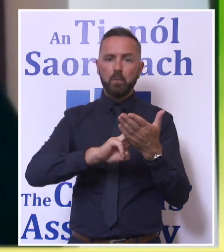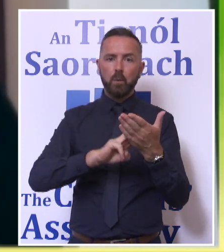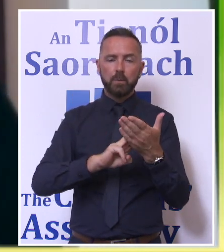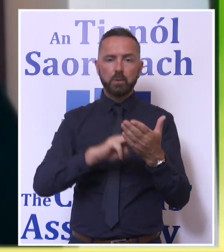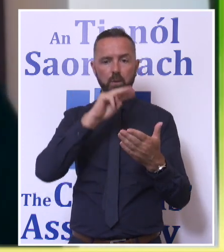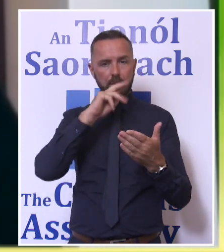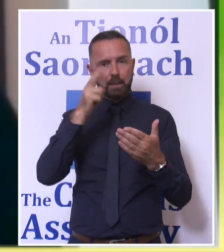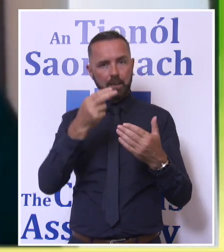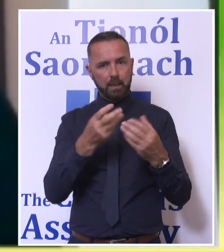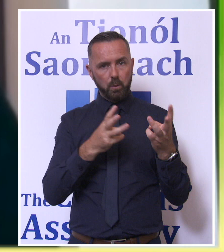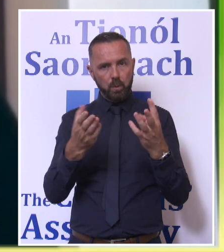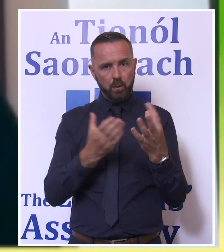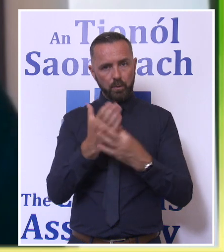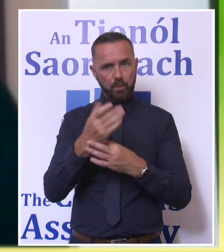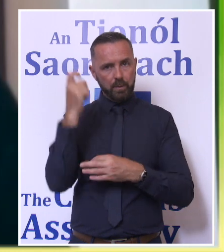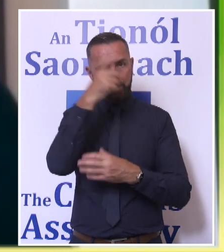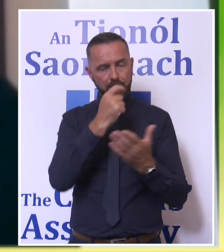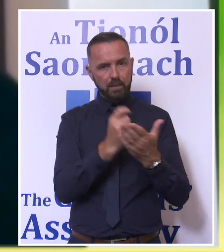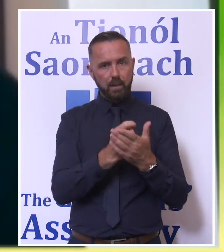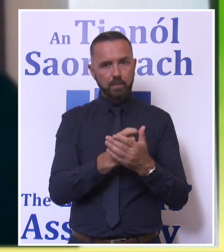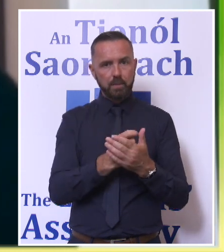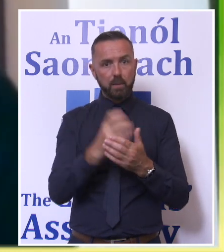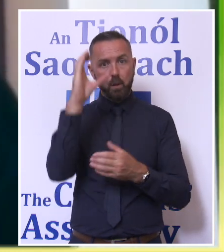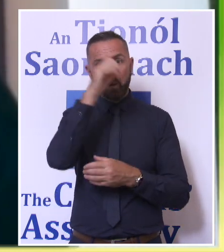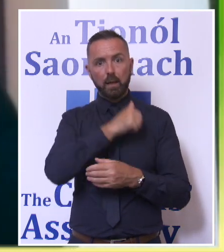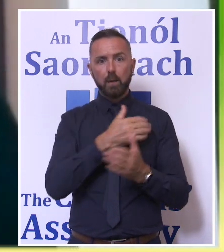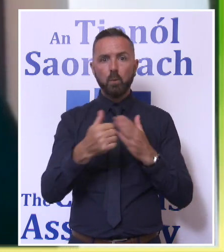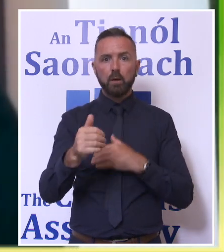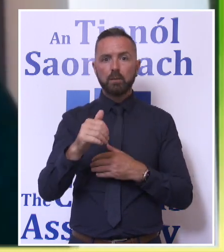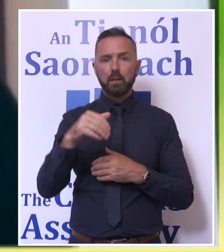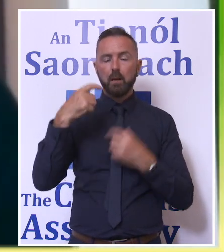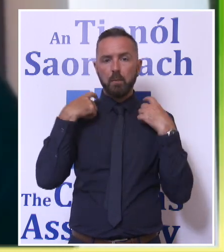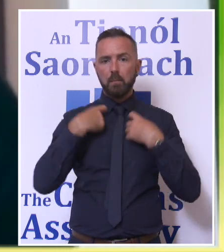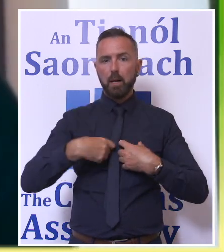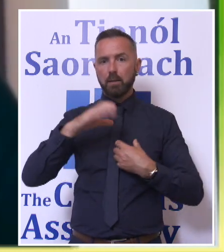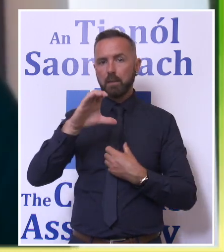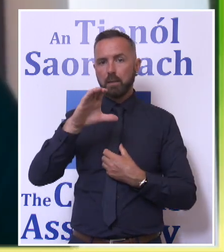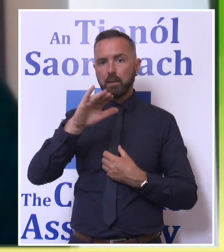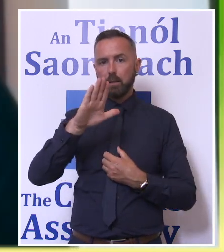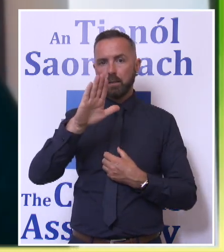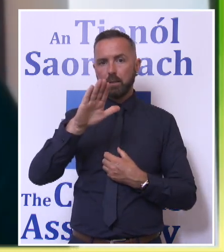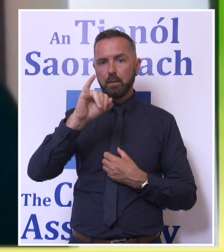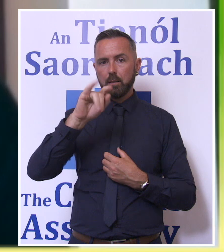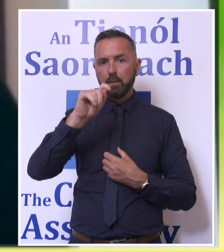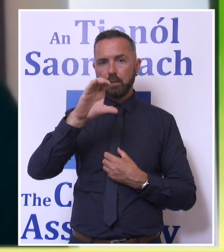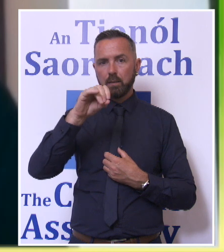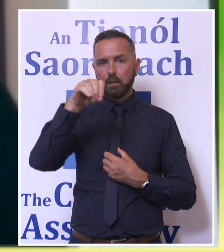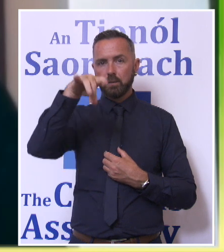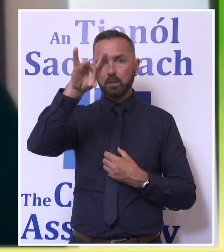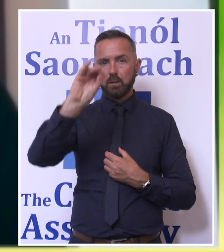can kind of come through those difficult moments. Look at what Mayor Klitschko has done in Kiev